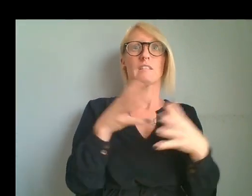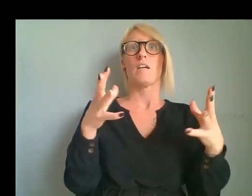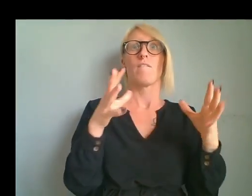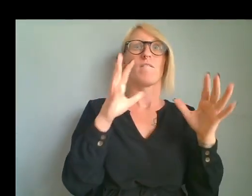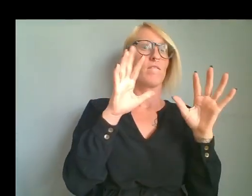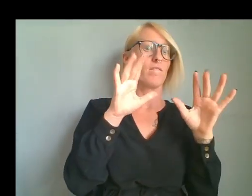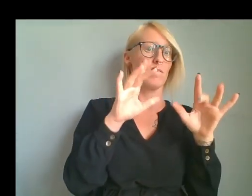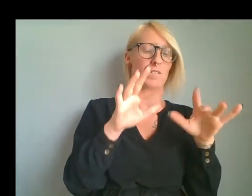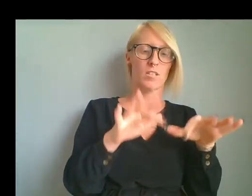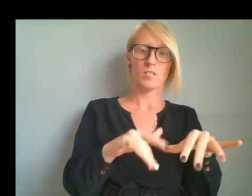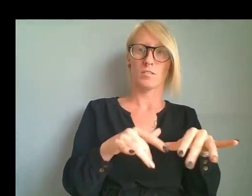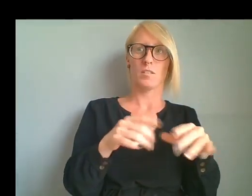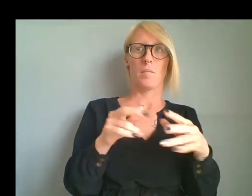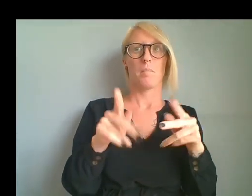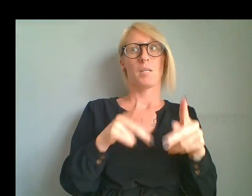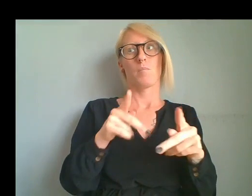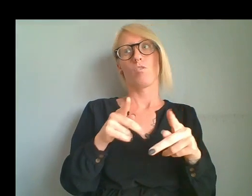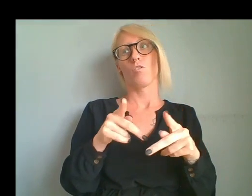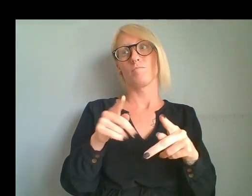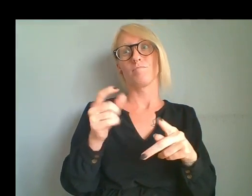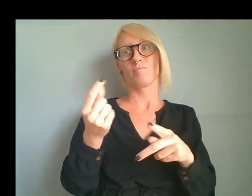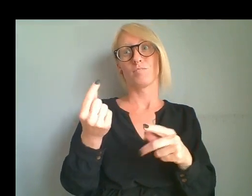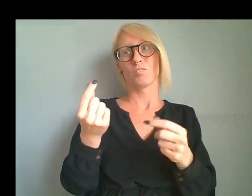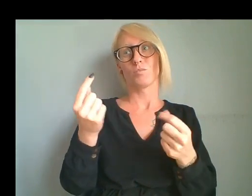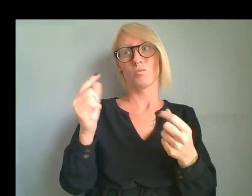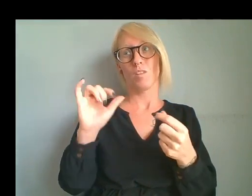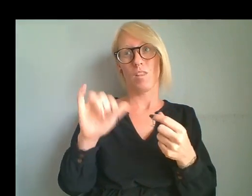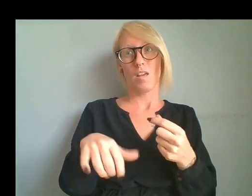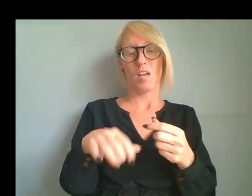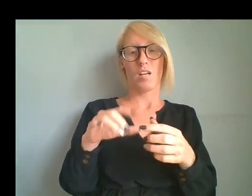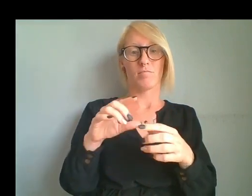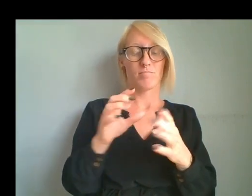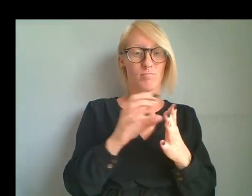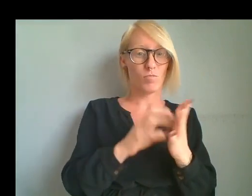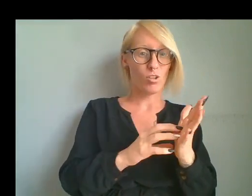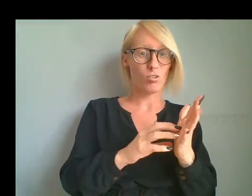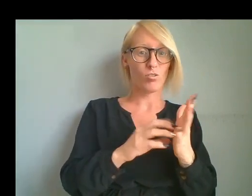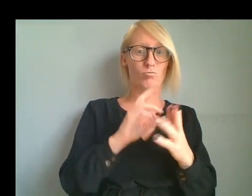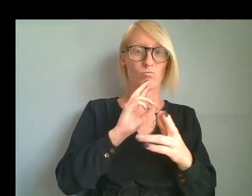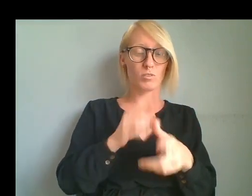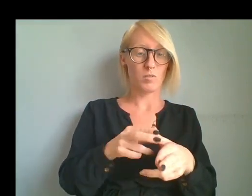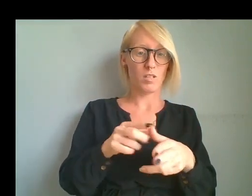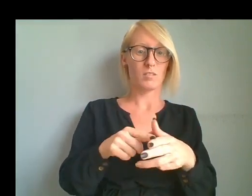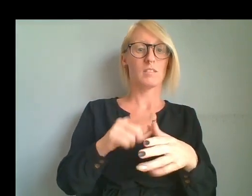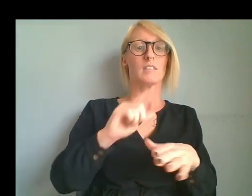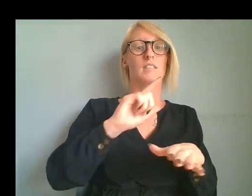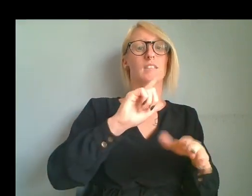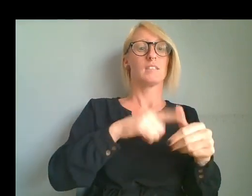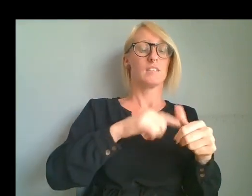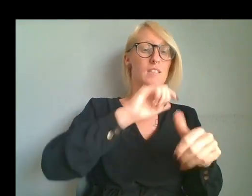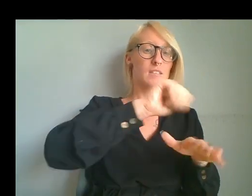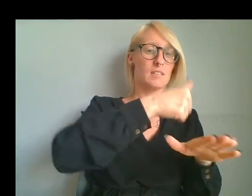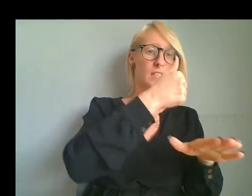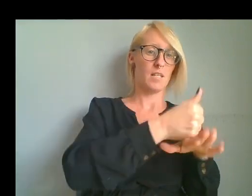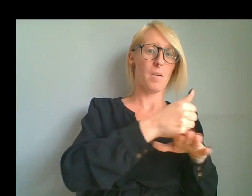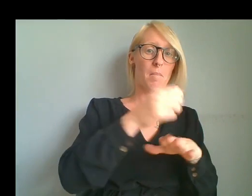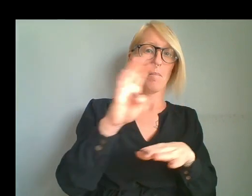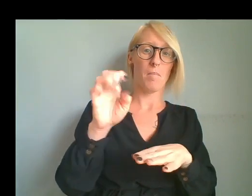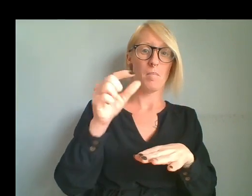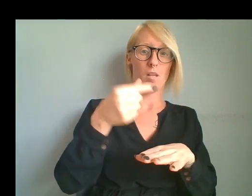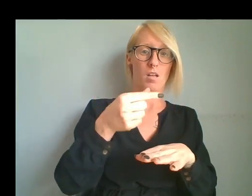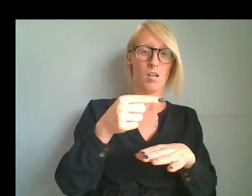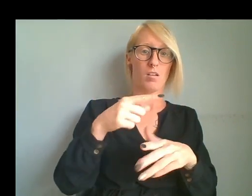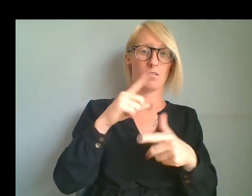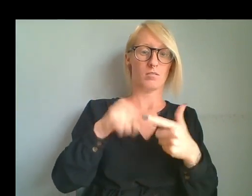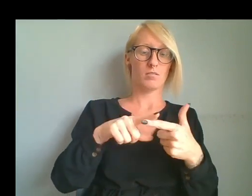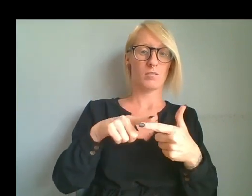going to follow through on writing your articles. The way we did is we set up the blog, we password protected it, and we